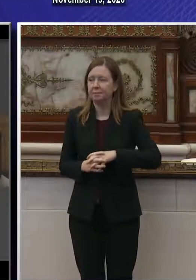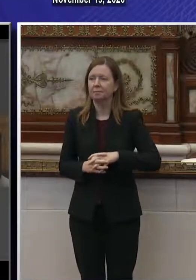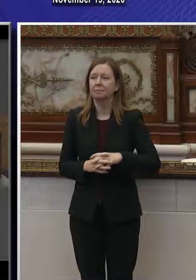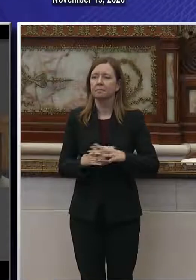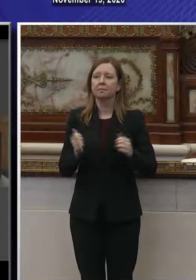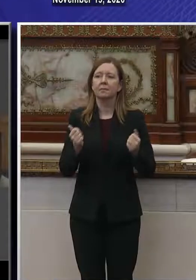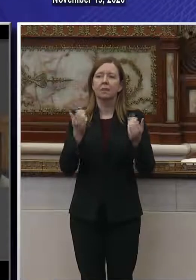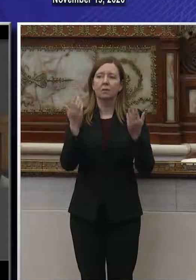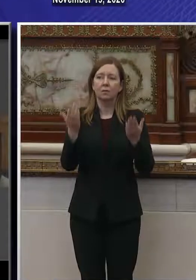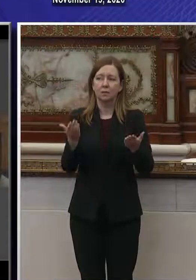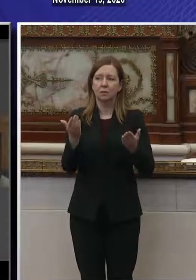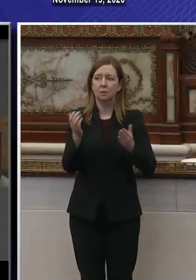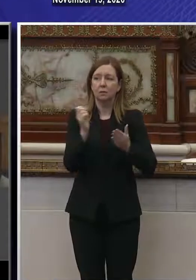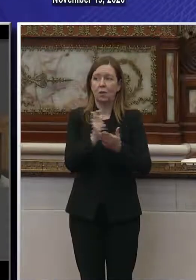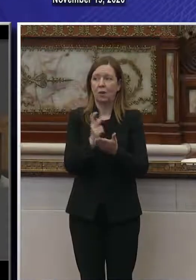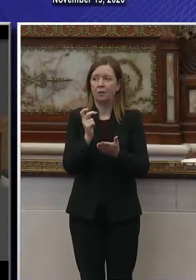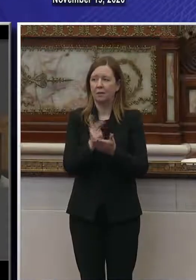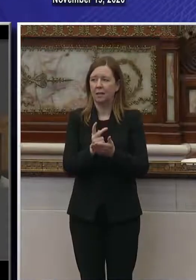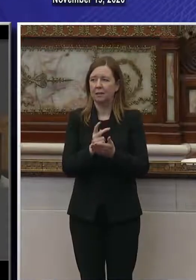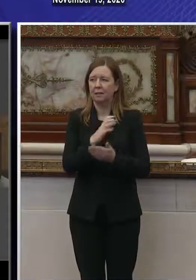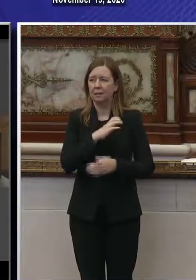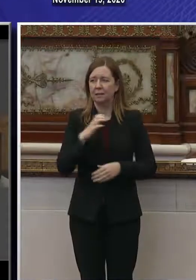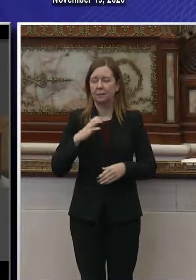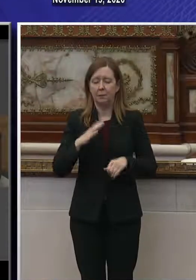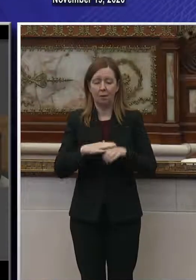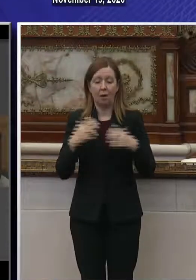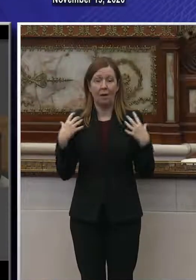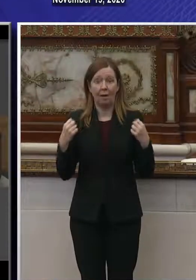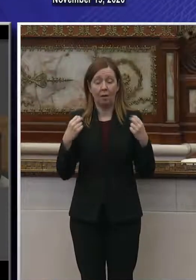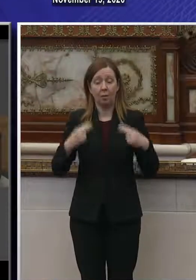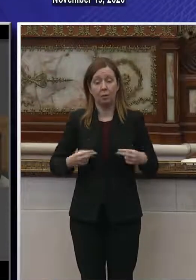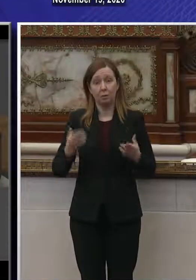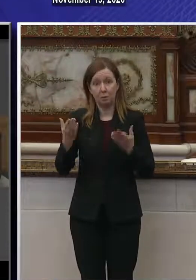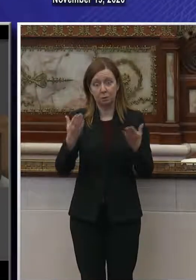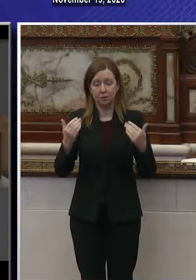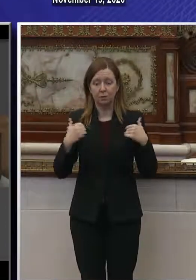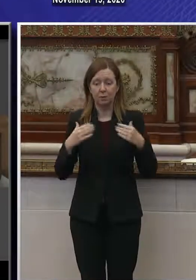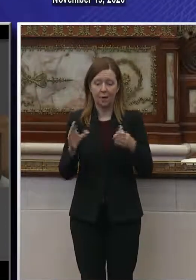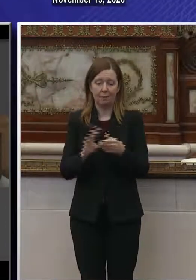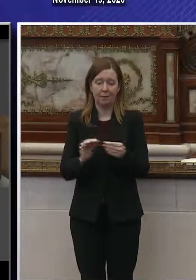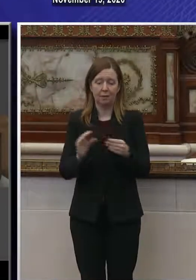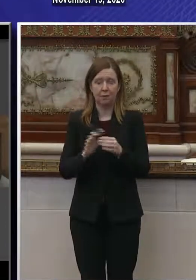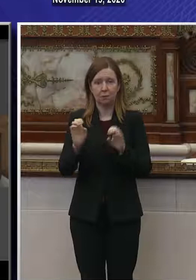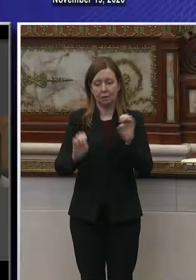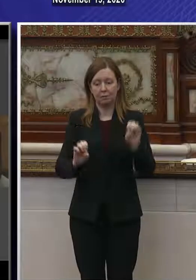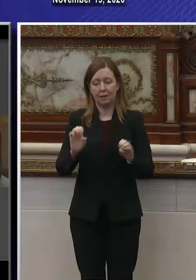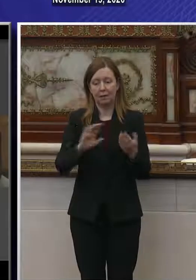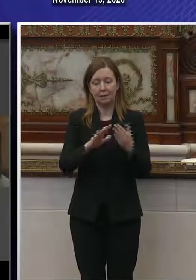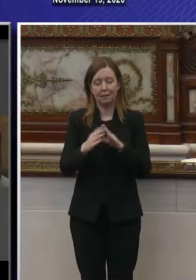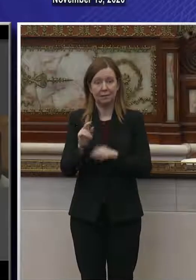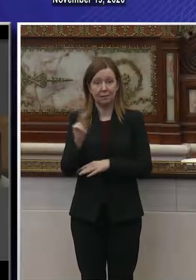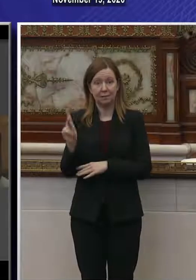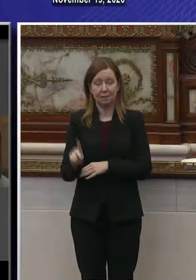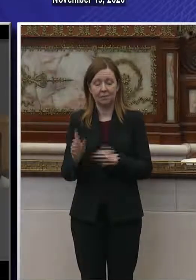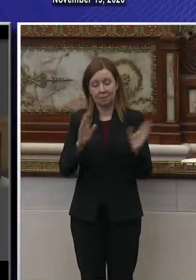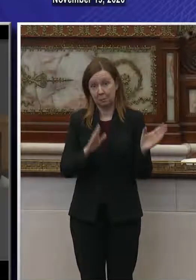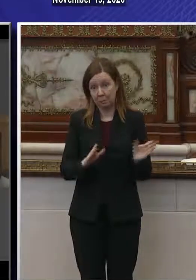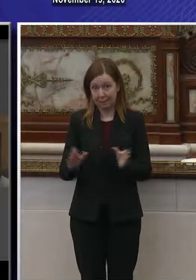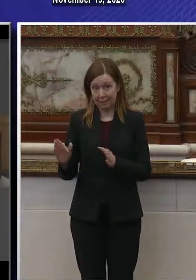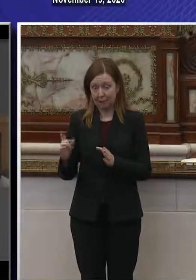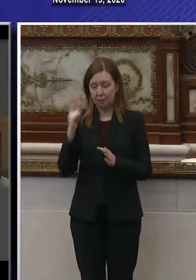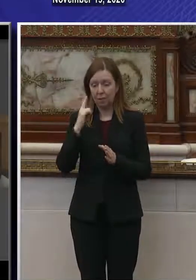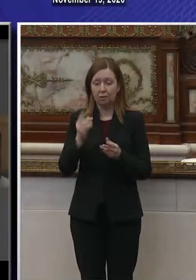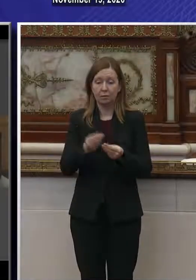A resolution authorizing the Committee on Health and Human Services to hold hearings to evaluate the City of Philadelphia's plan